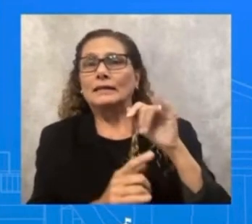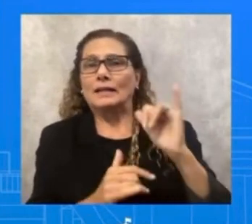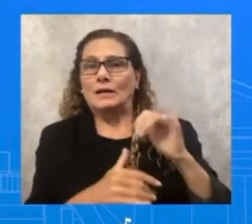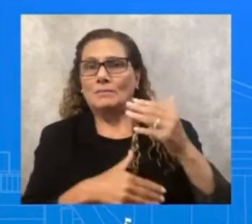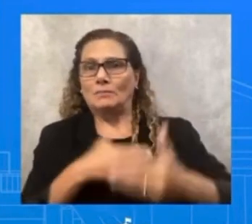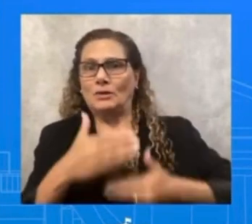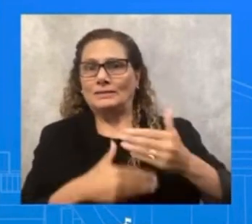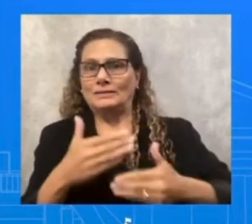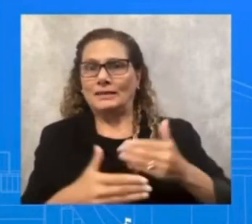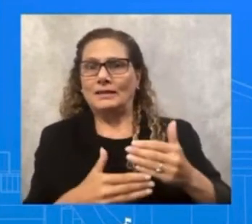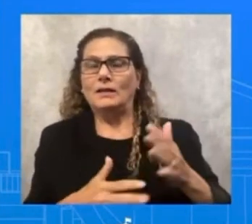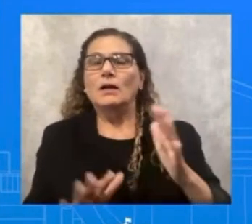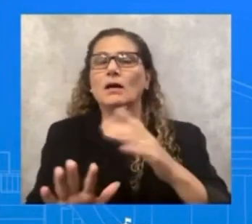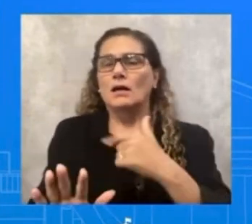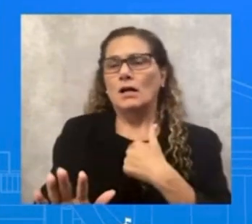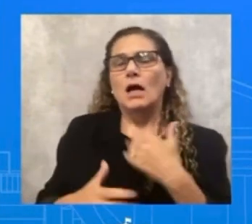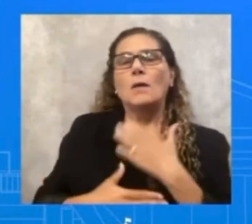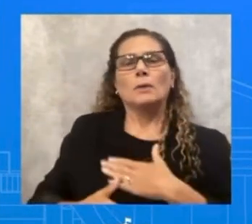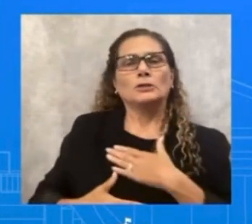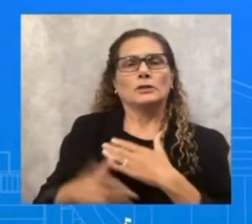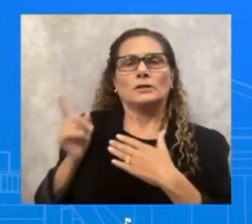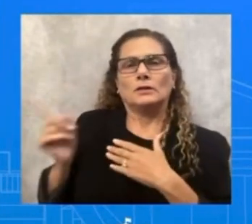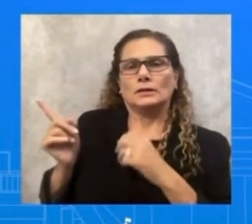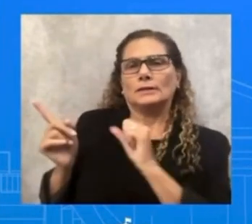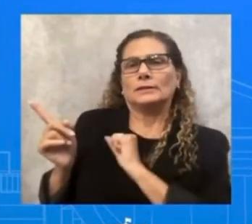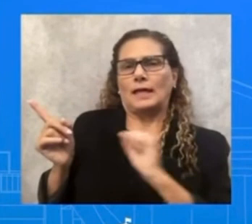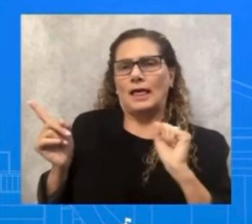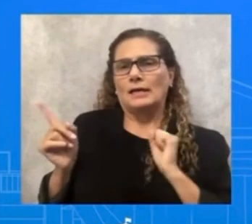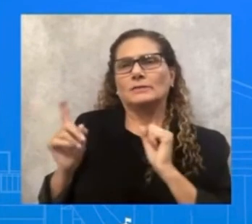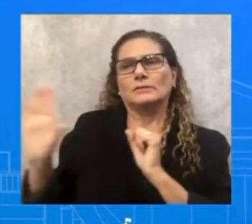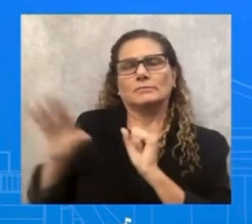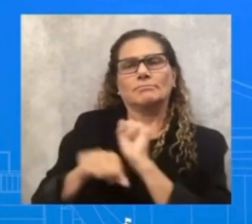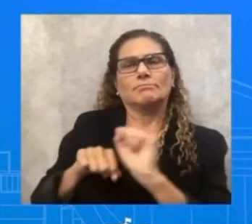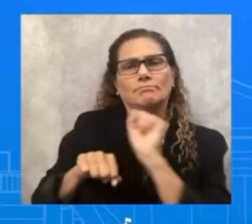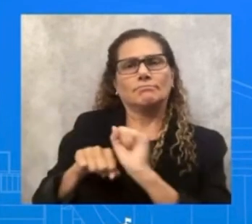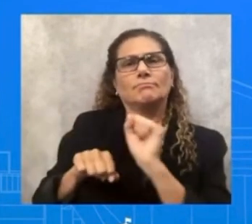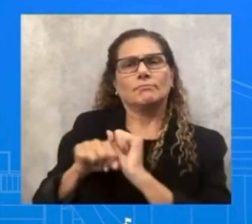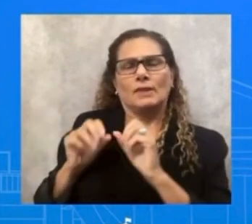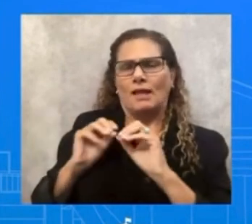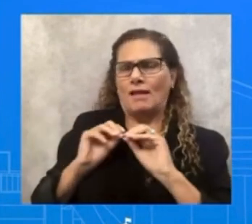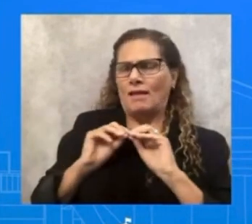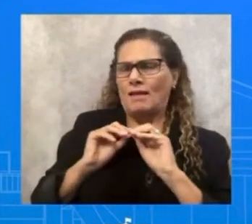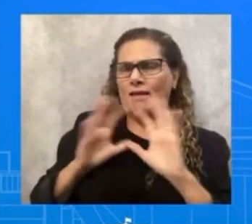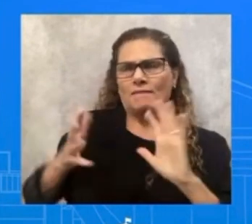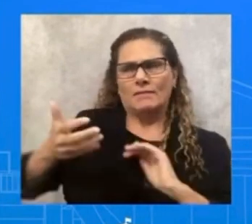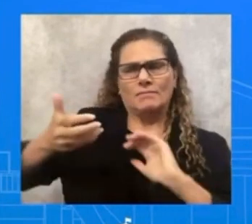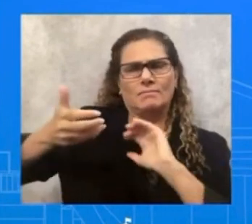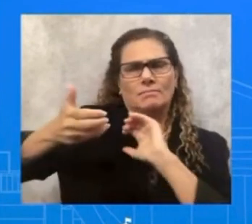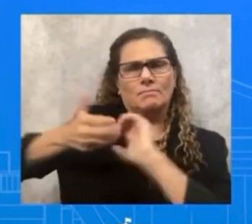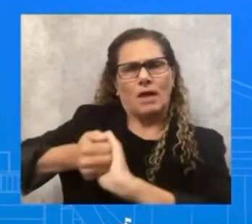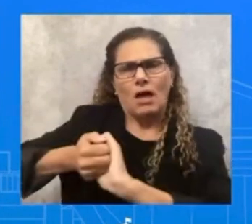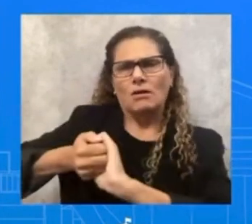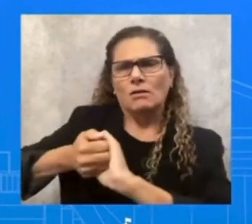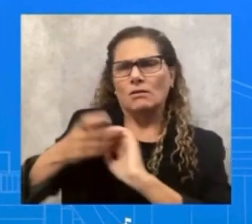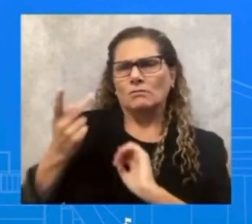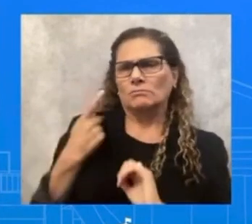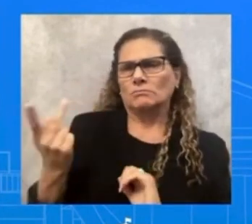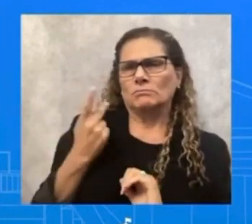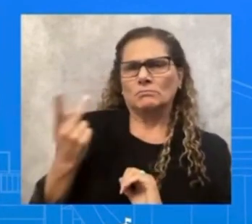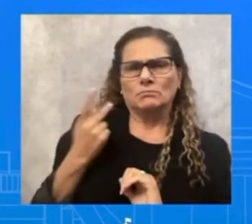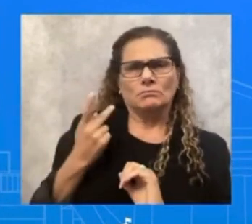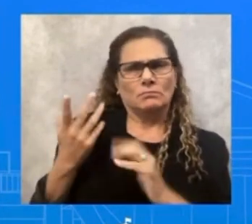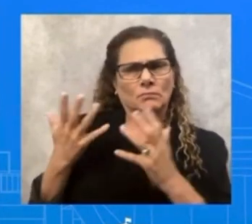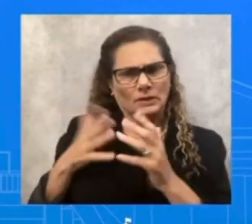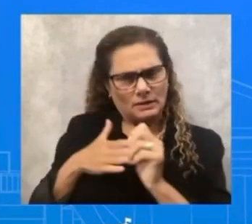work on this. President and Senator Manchin have been partners in developing an approach that led to the passage of the IRA, and